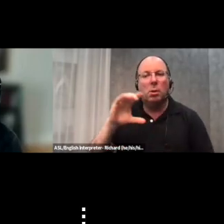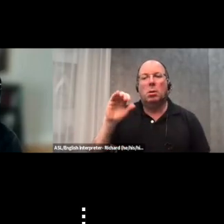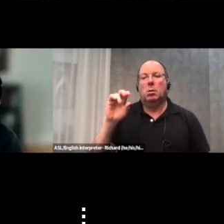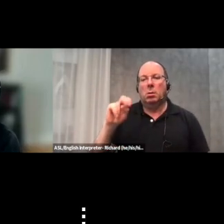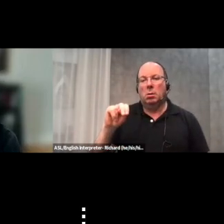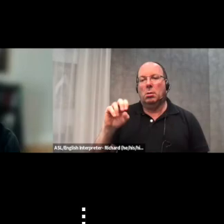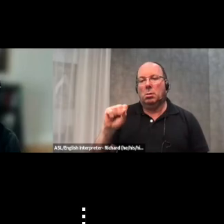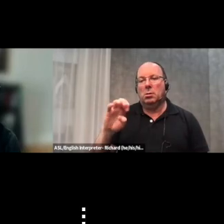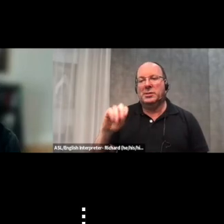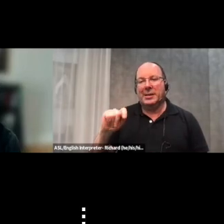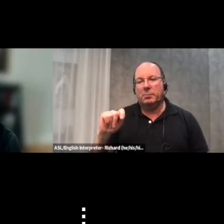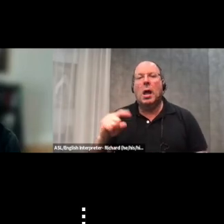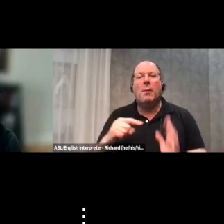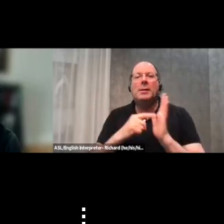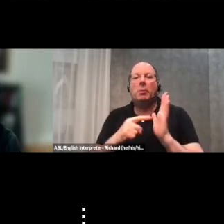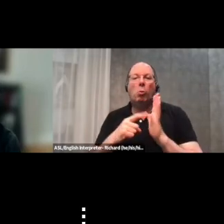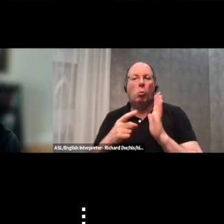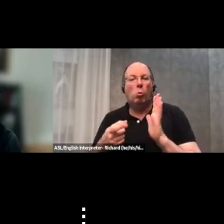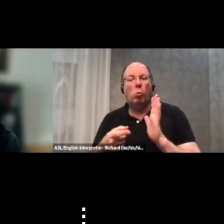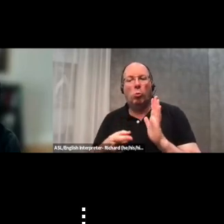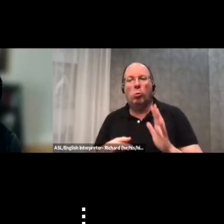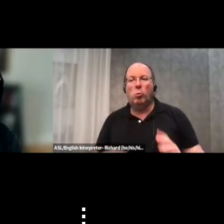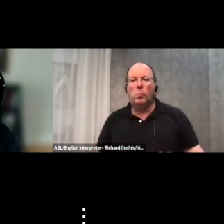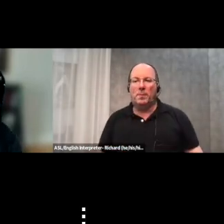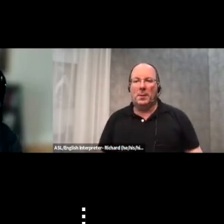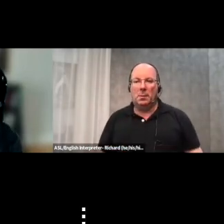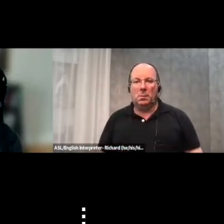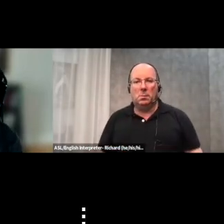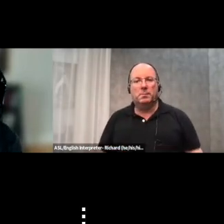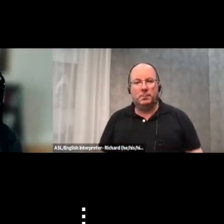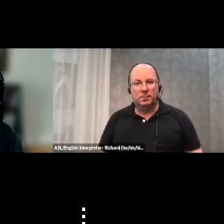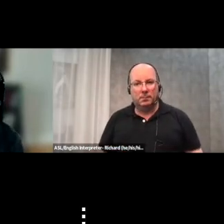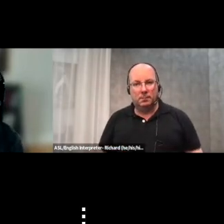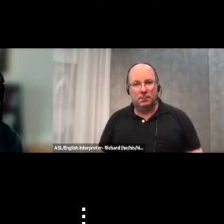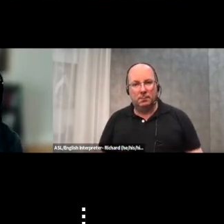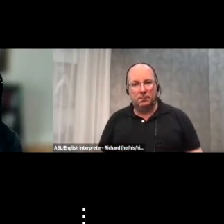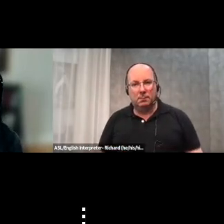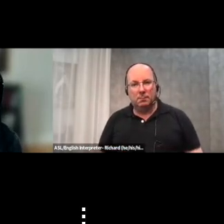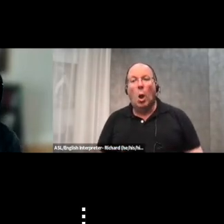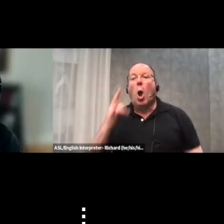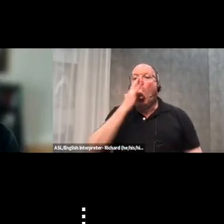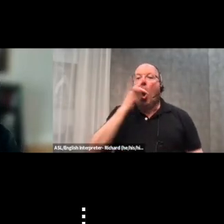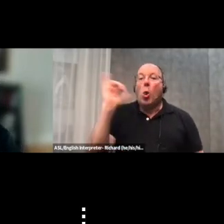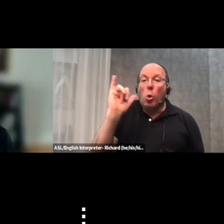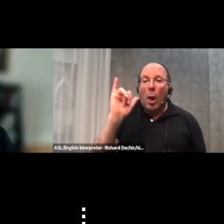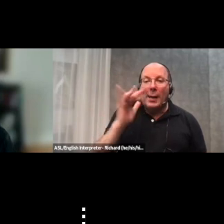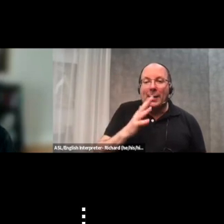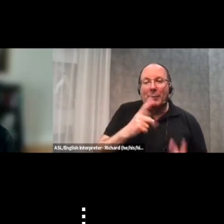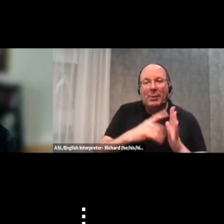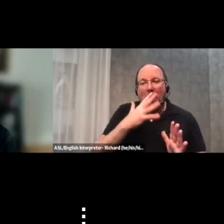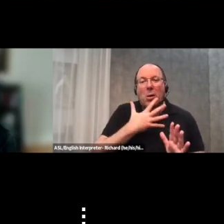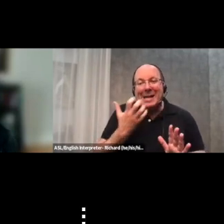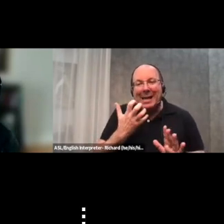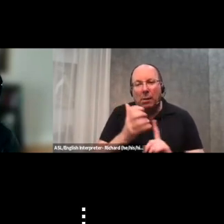I have an example of a case of abuse disguised as kink. And I had a